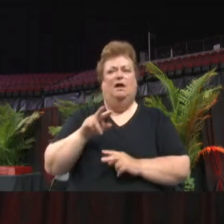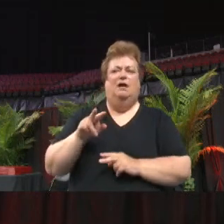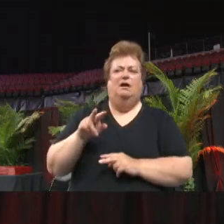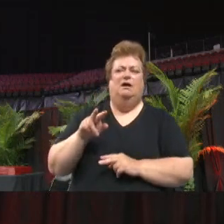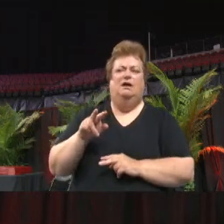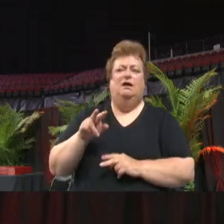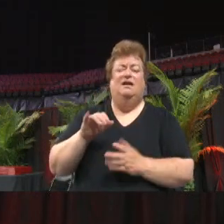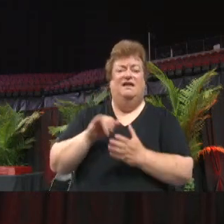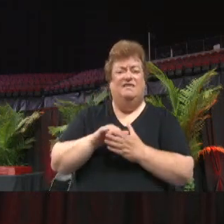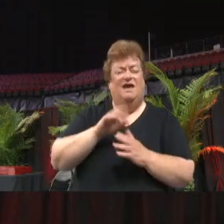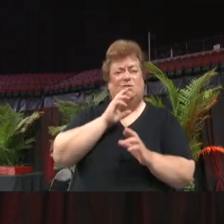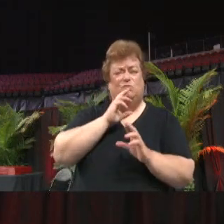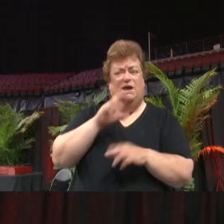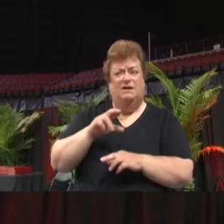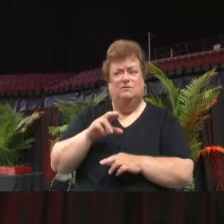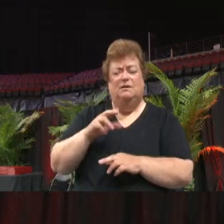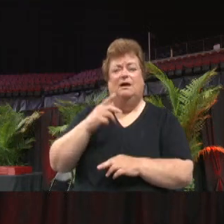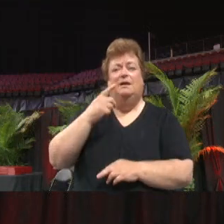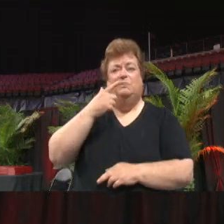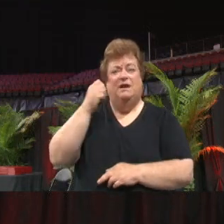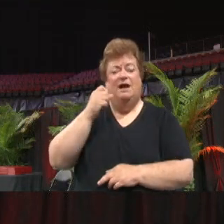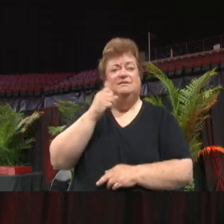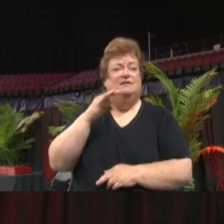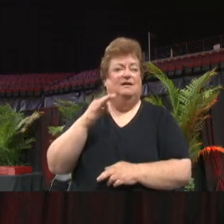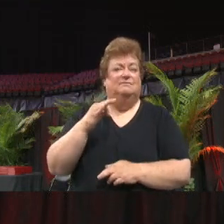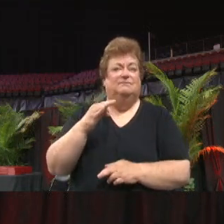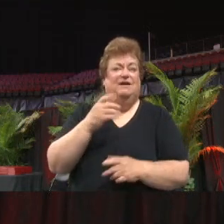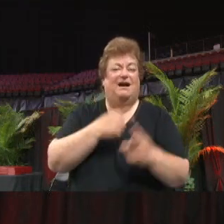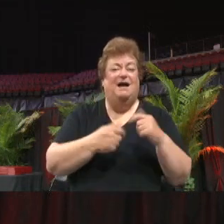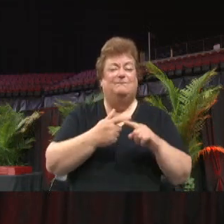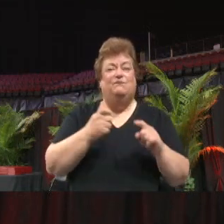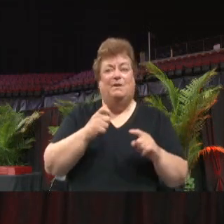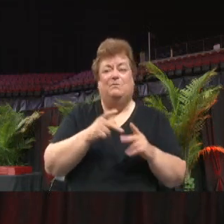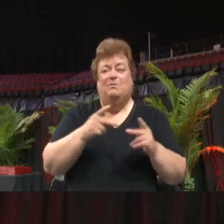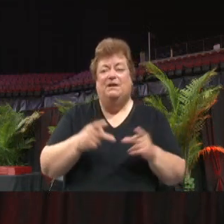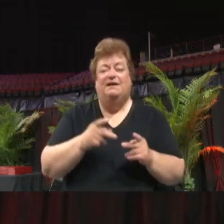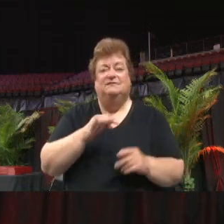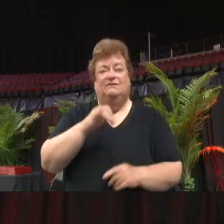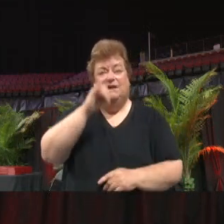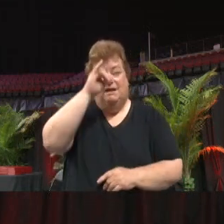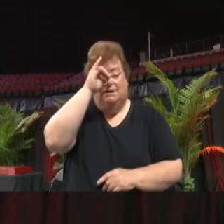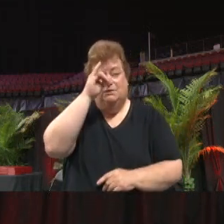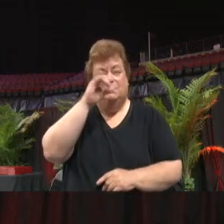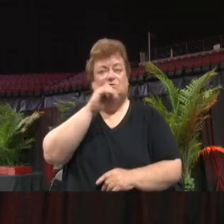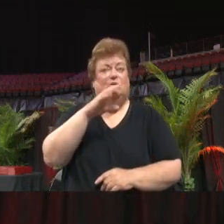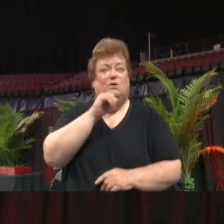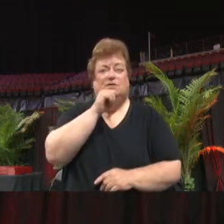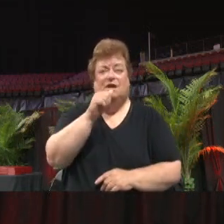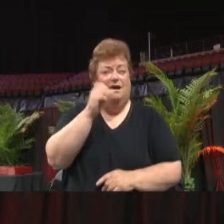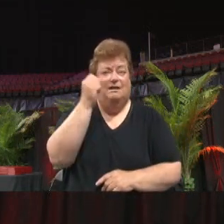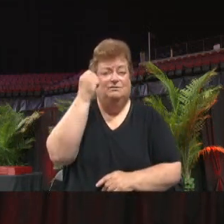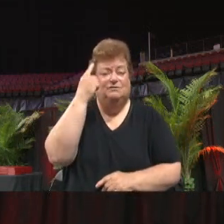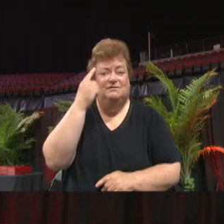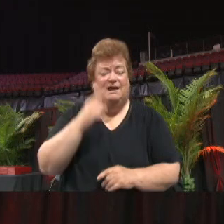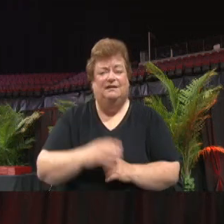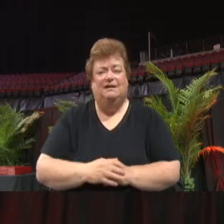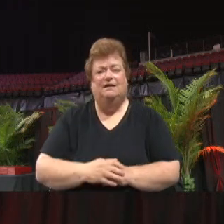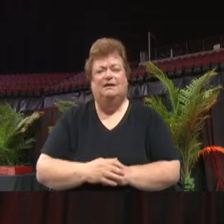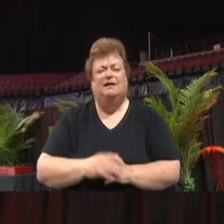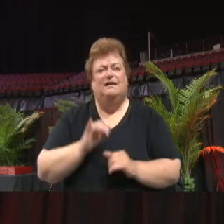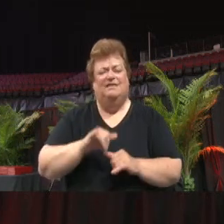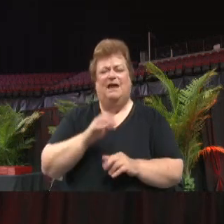That reaction most likely came from a place of ignorance or misunderstanding. The reaction is there because they